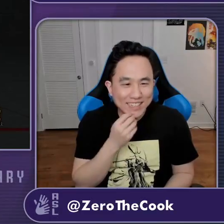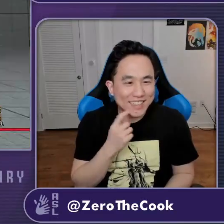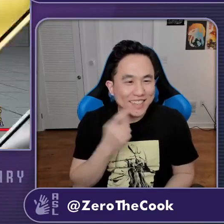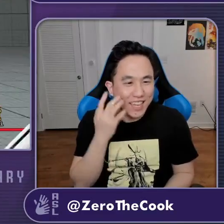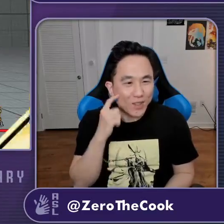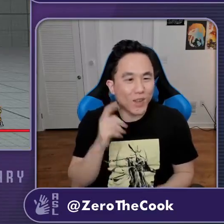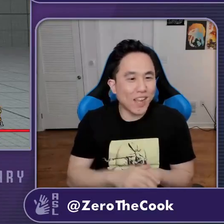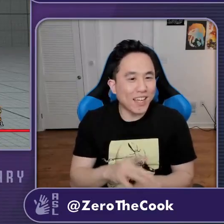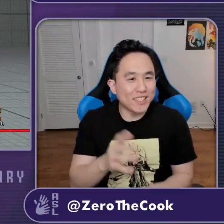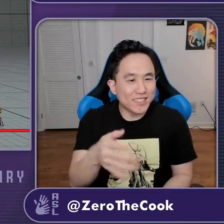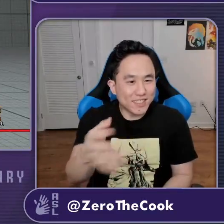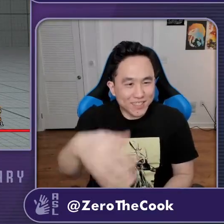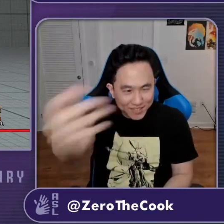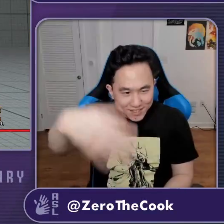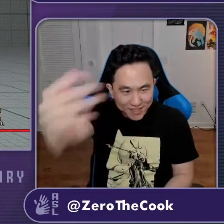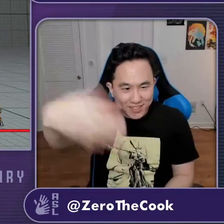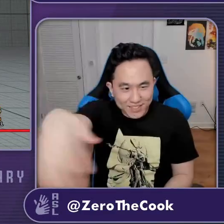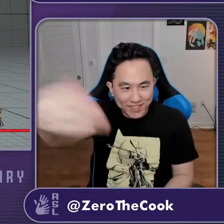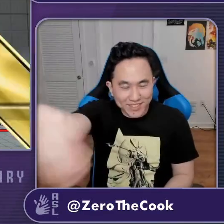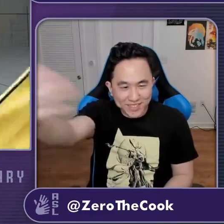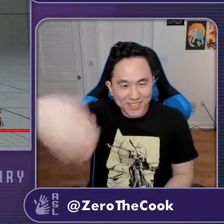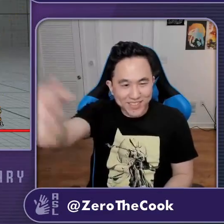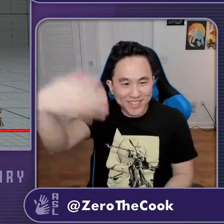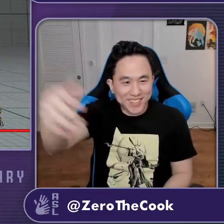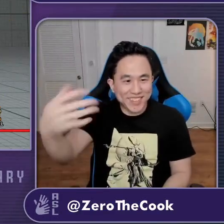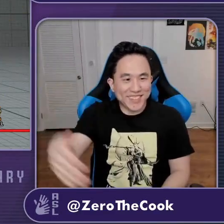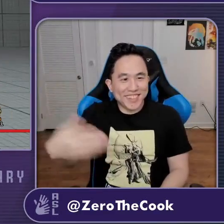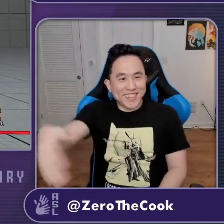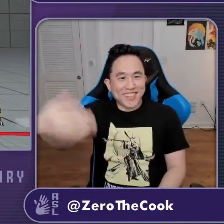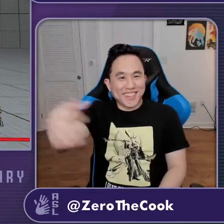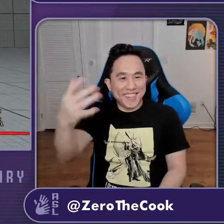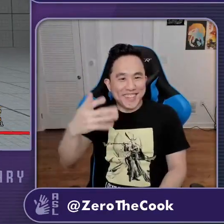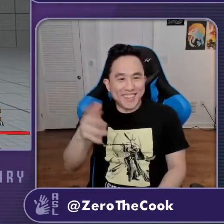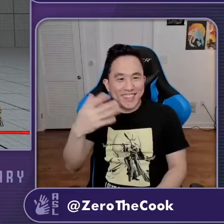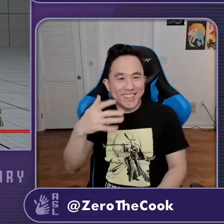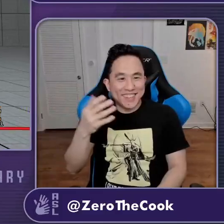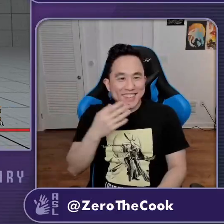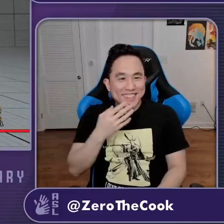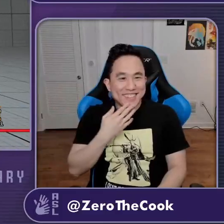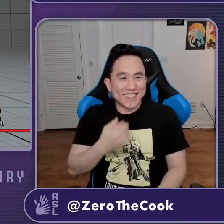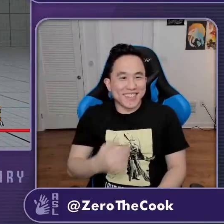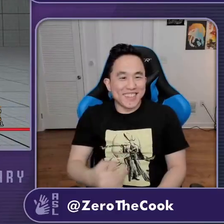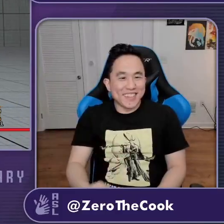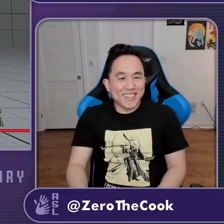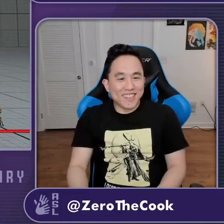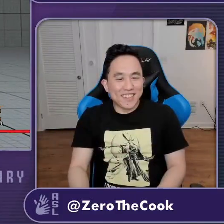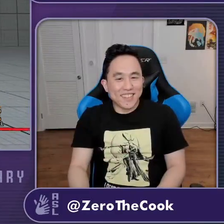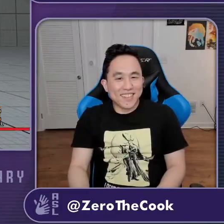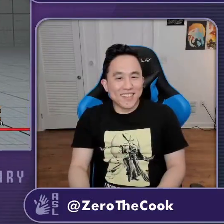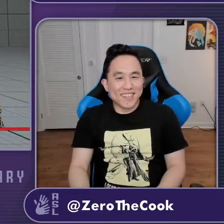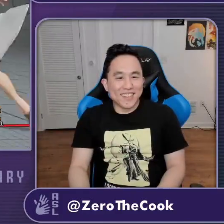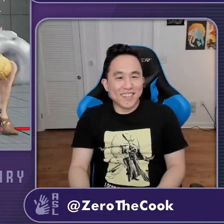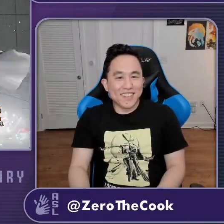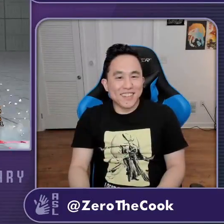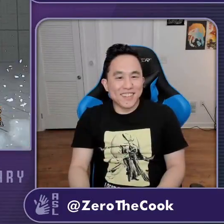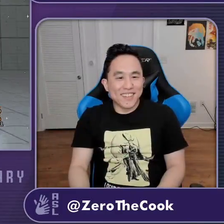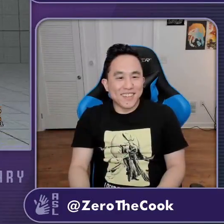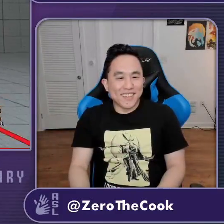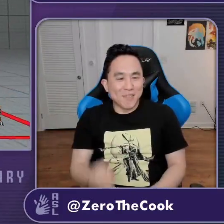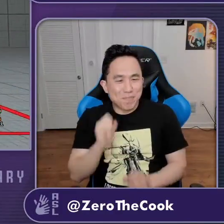lot of momentum there for Hardman. Just so many different mix-up scenarios. Yeah. Like you're guessing every